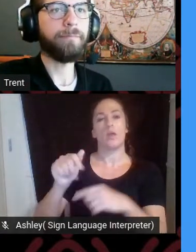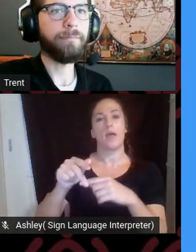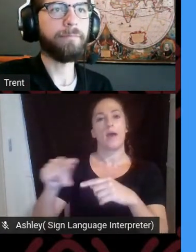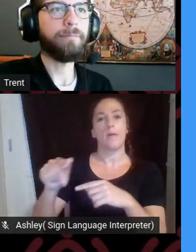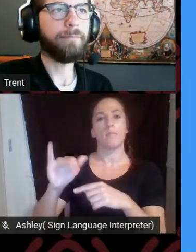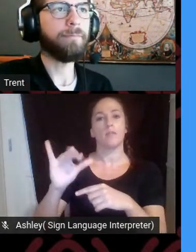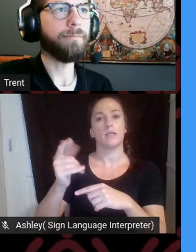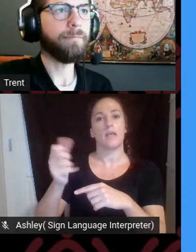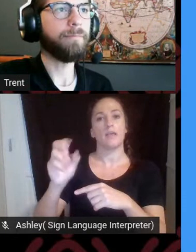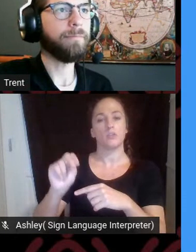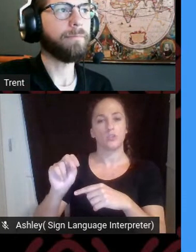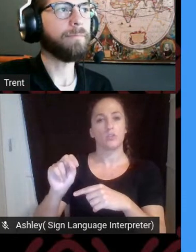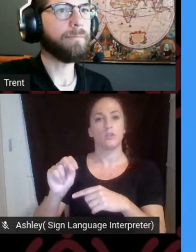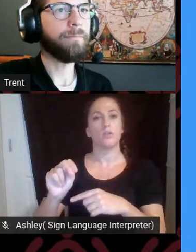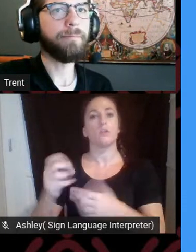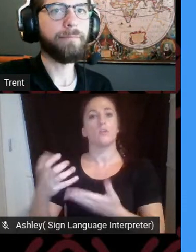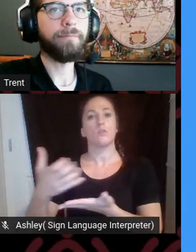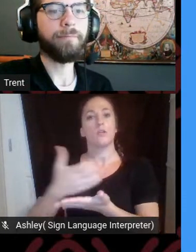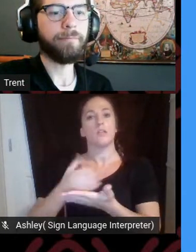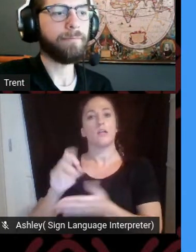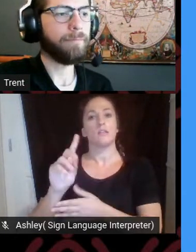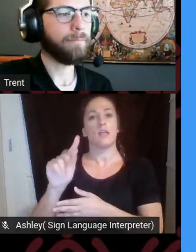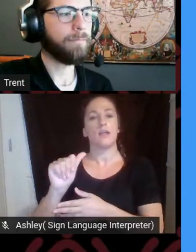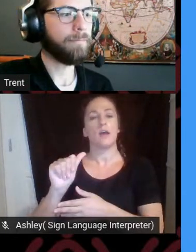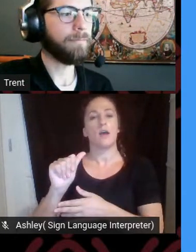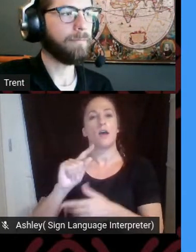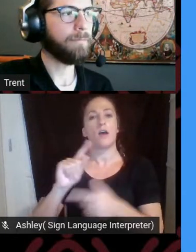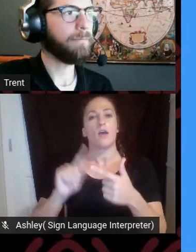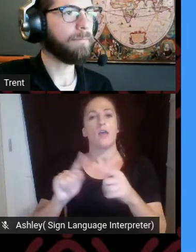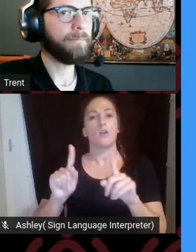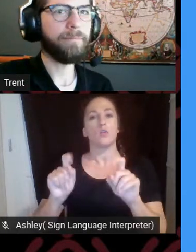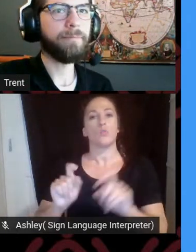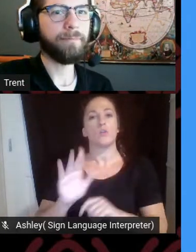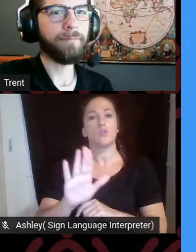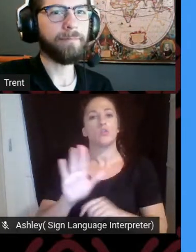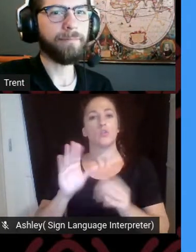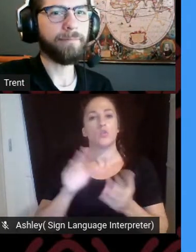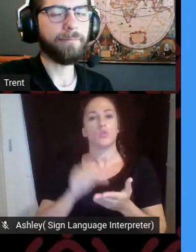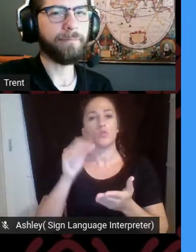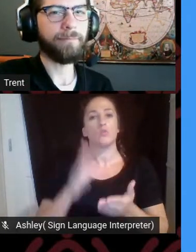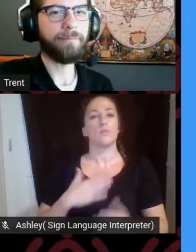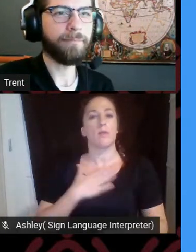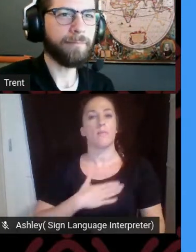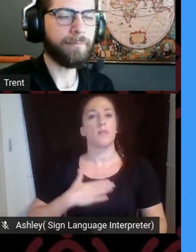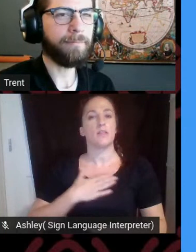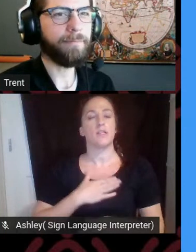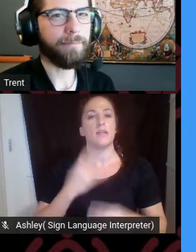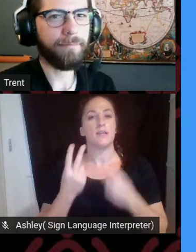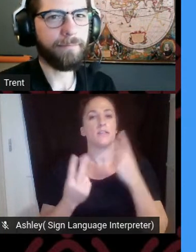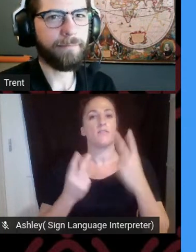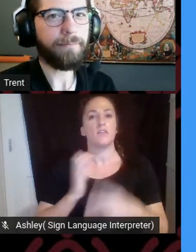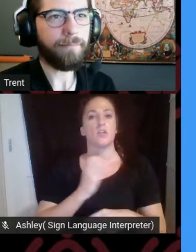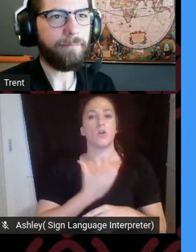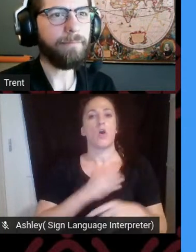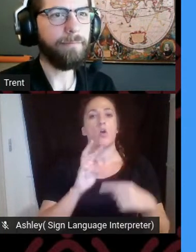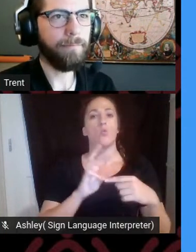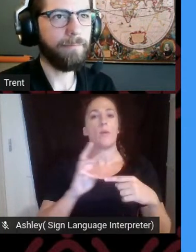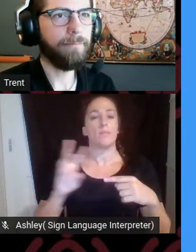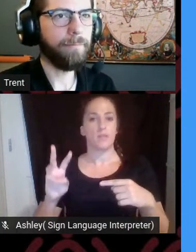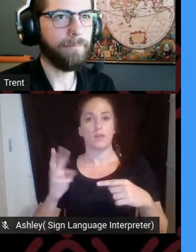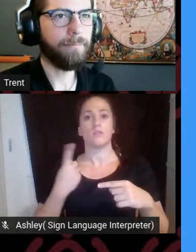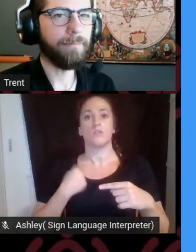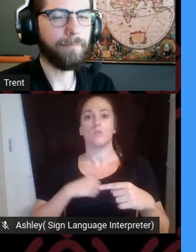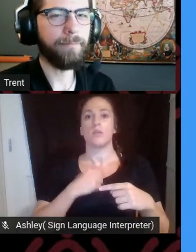you're going to quiz your students. Please visit our website. We have several live streams that we did on forums, along with